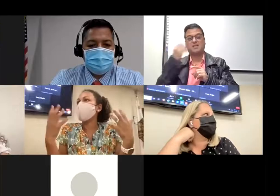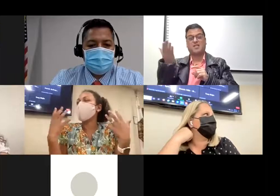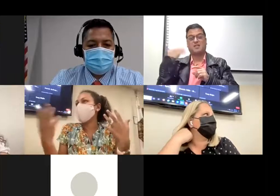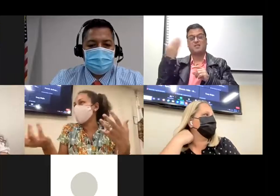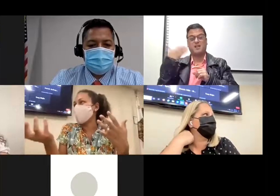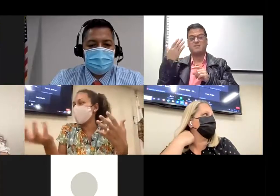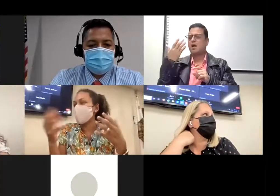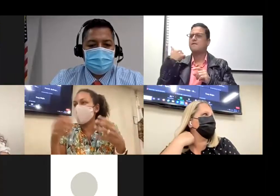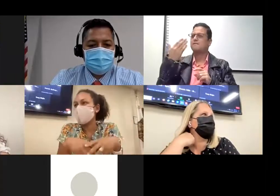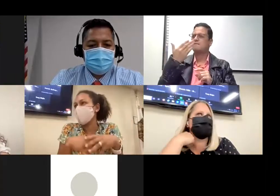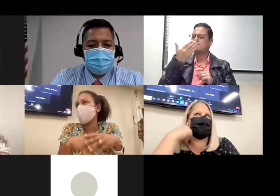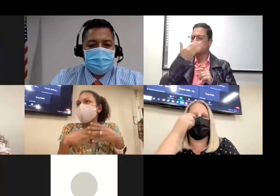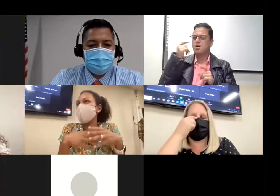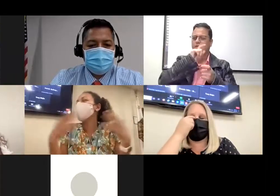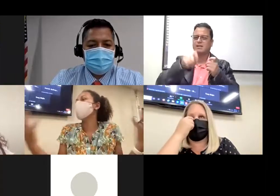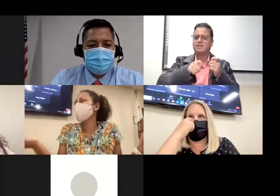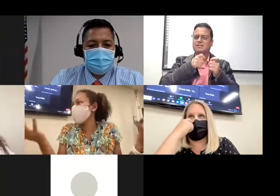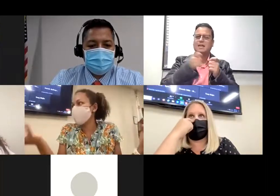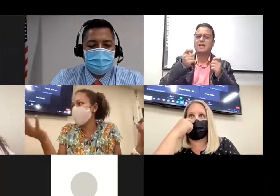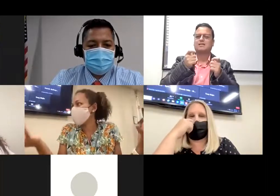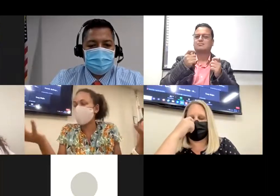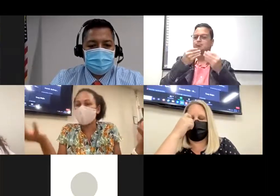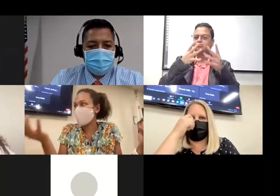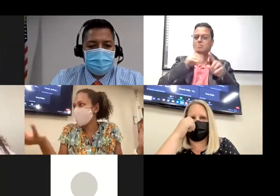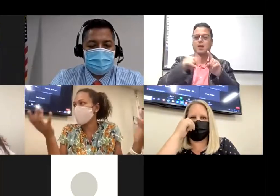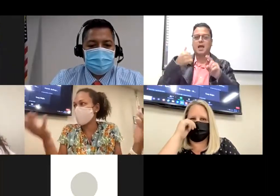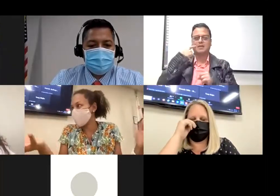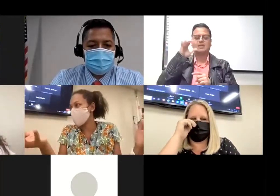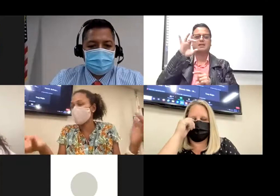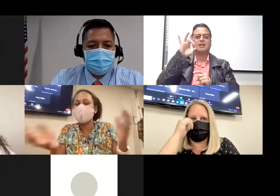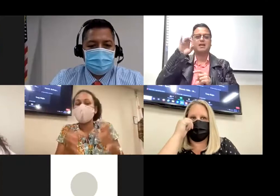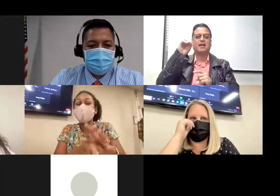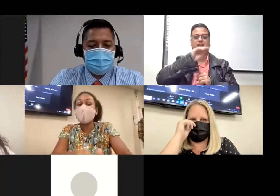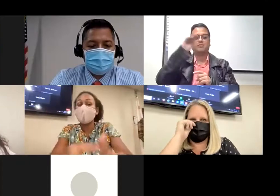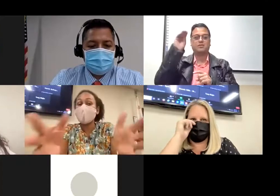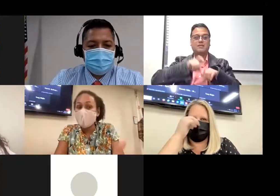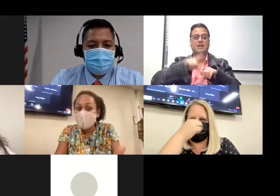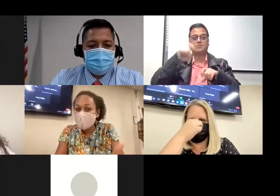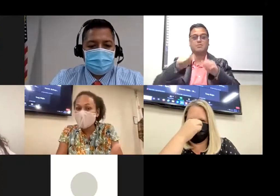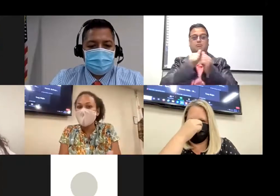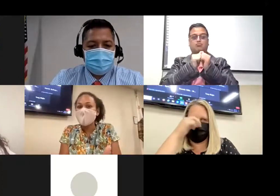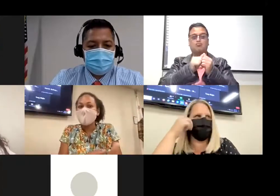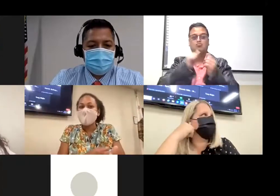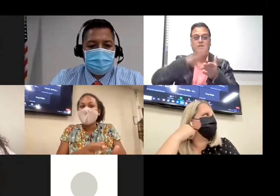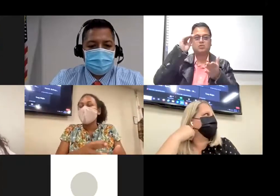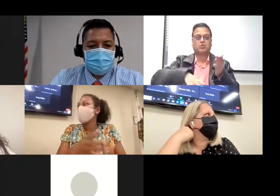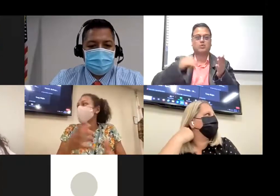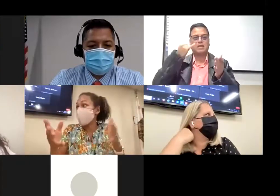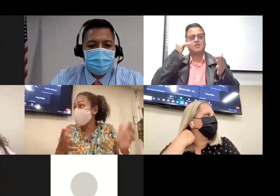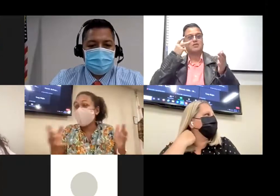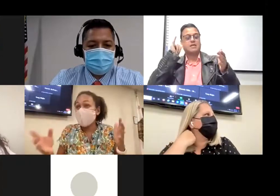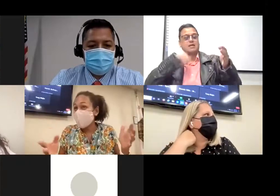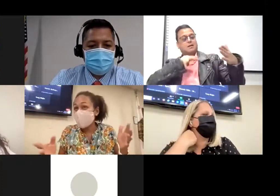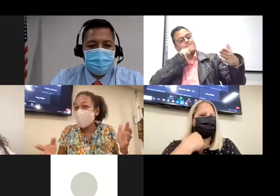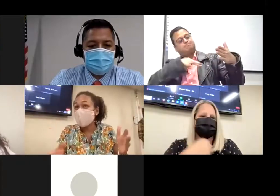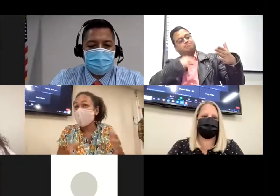forget what the exact stat is, but it's like 80% of your time should be spent on student outcomes. And so if we look at this and kind